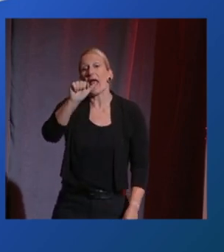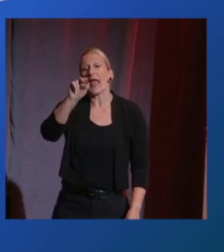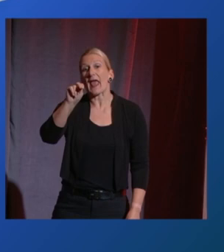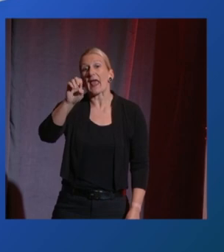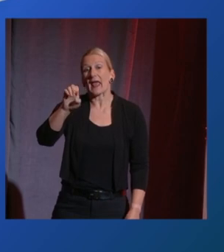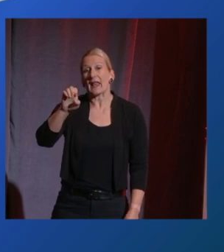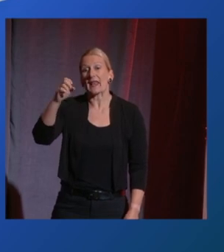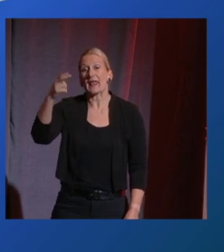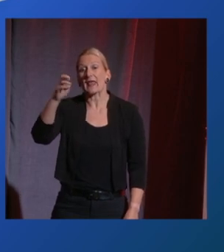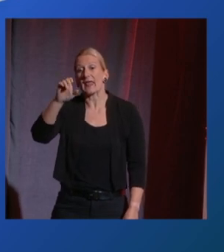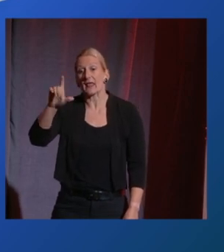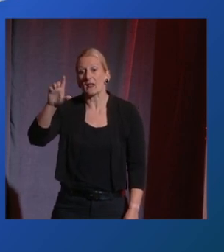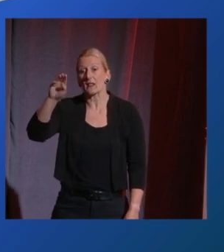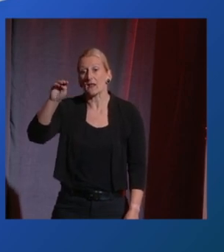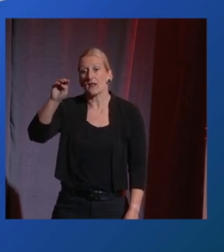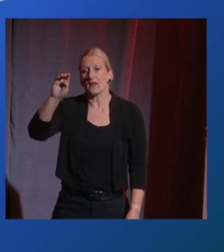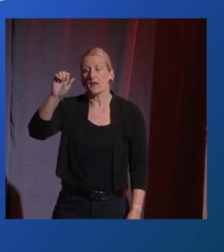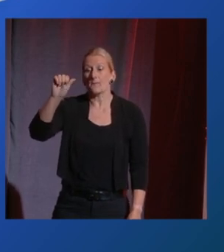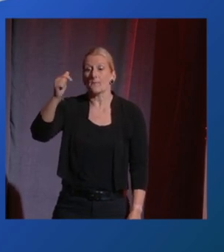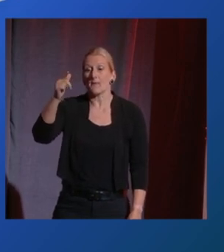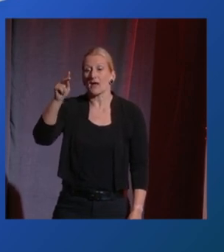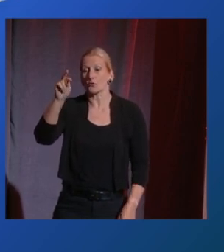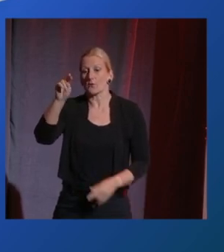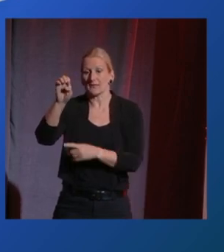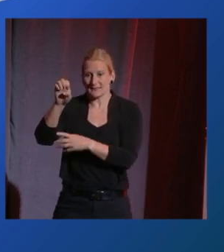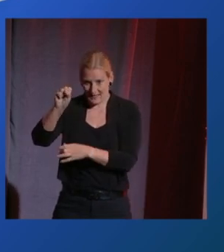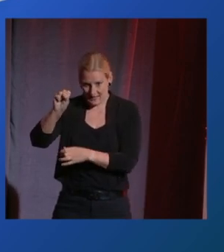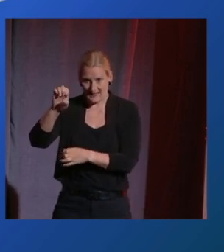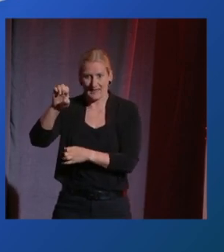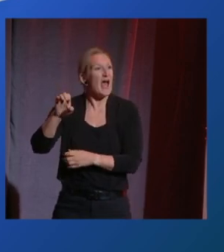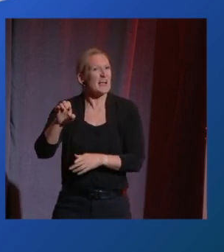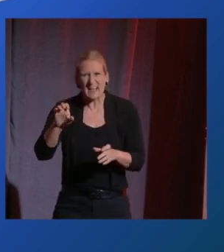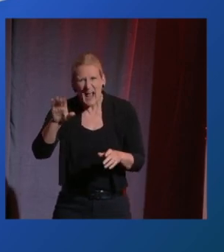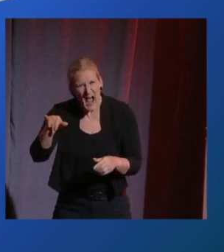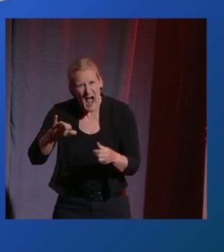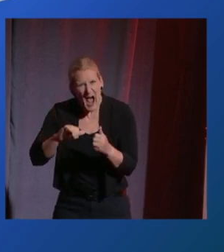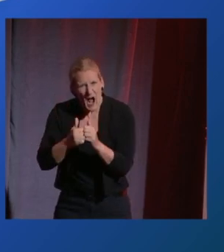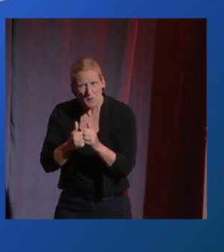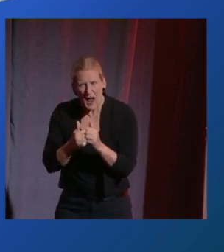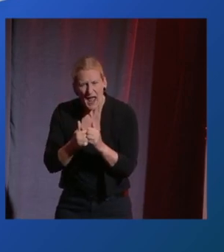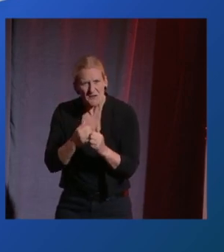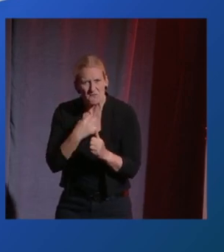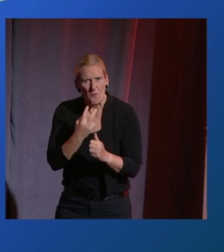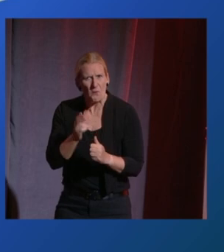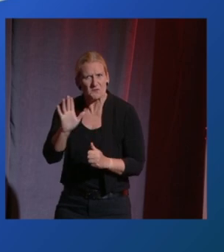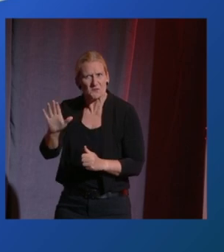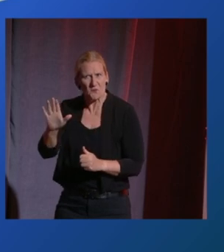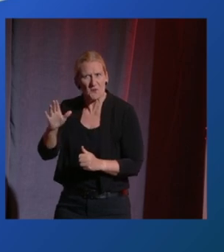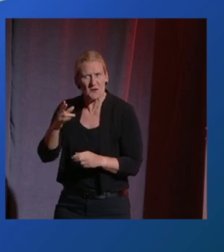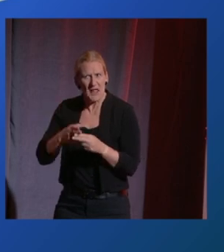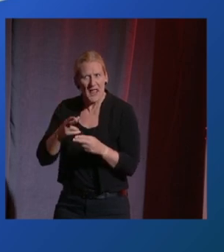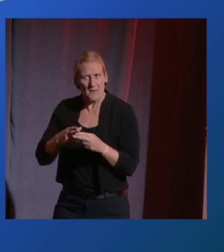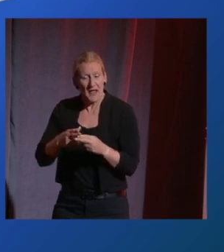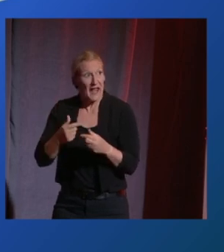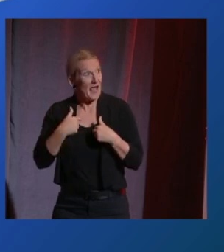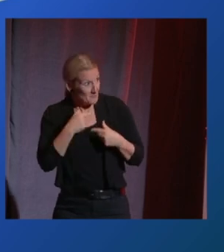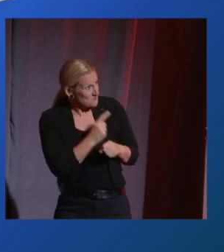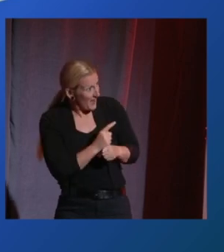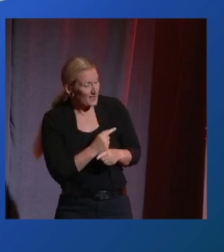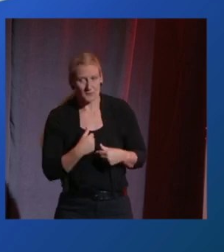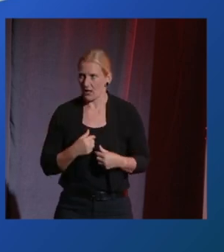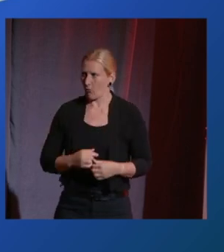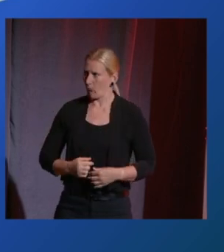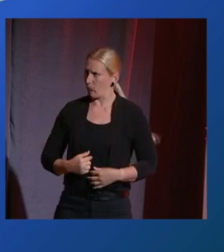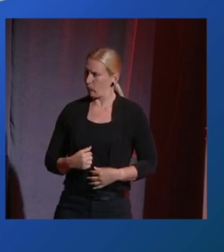see I was just sitting with an and I said is this how you pronounced your last name and I got it right and I she said yes and I